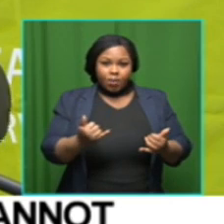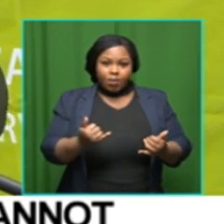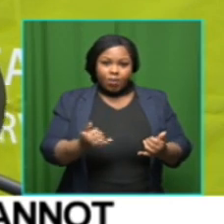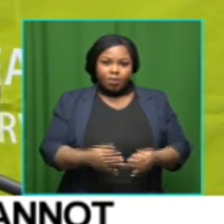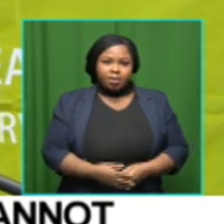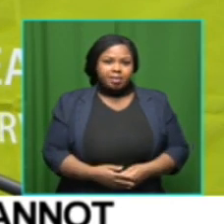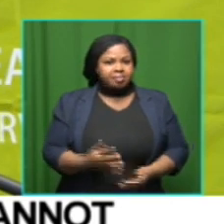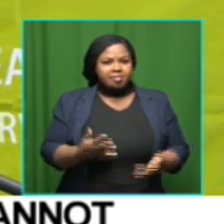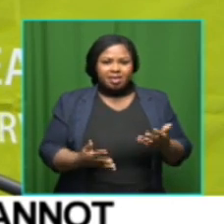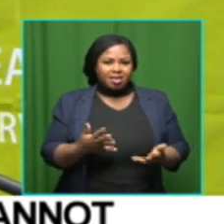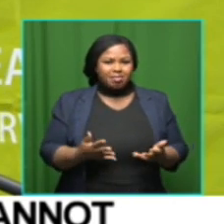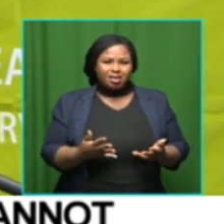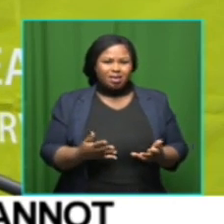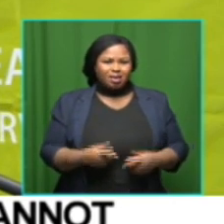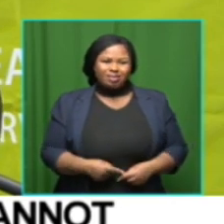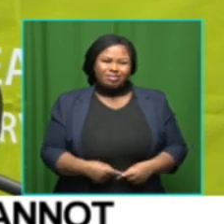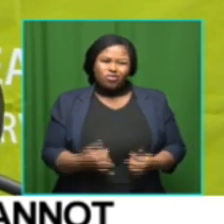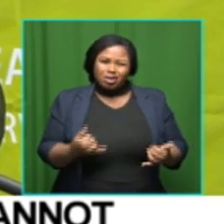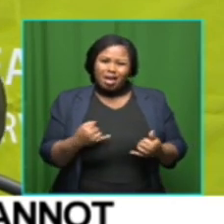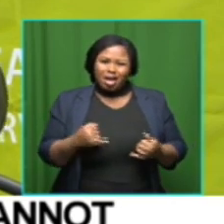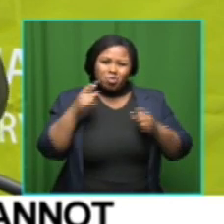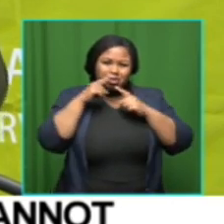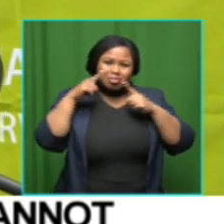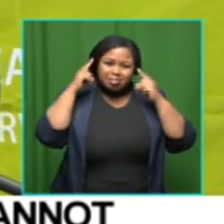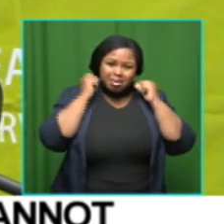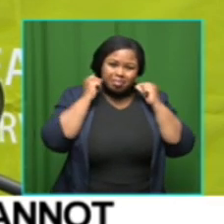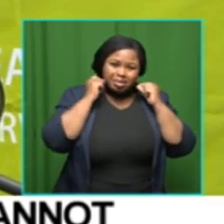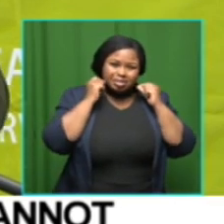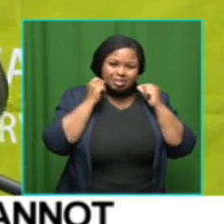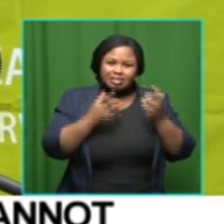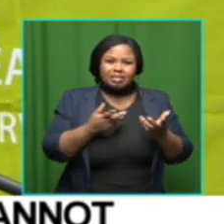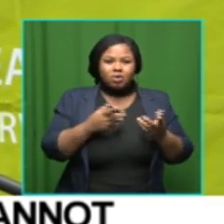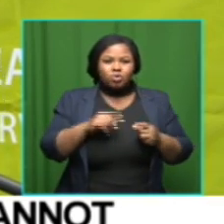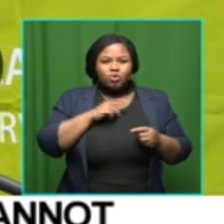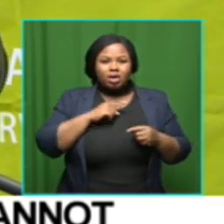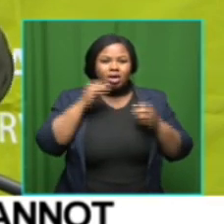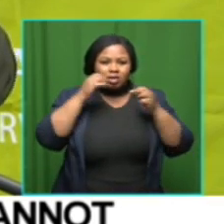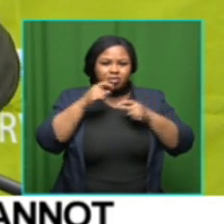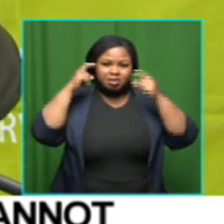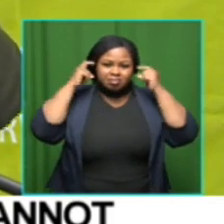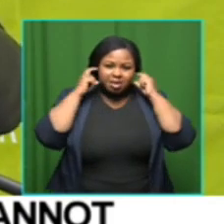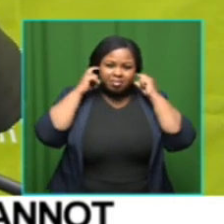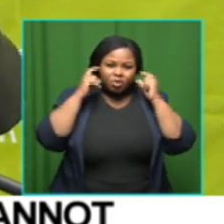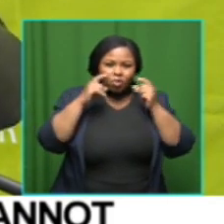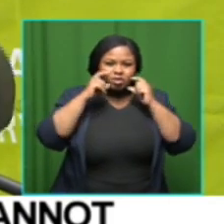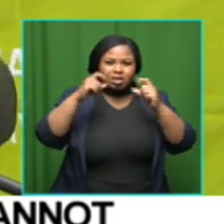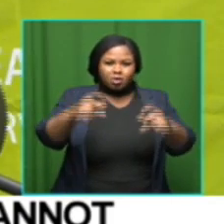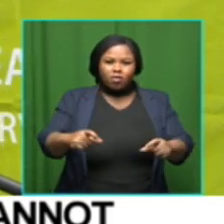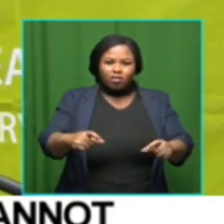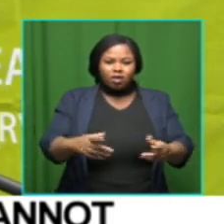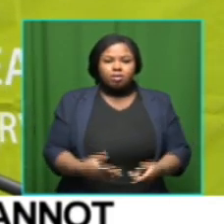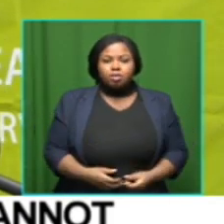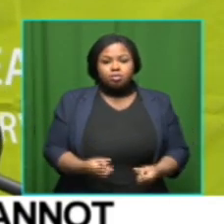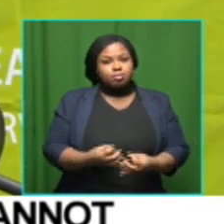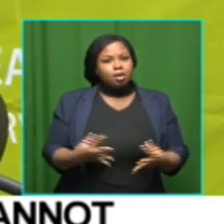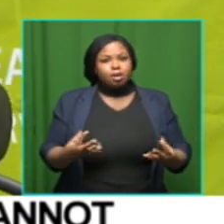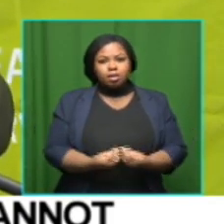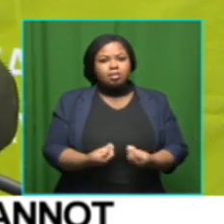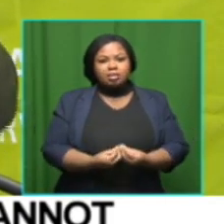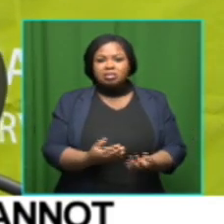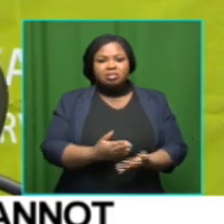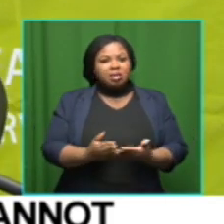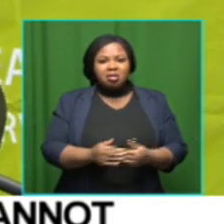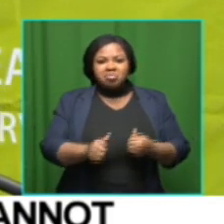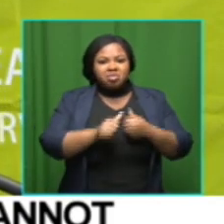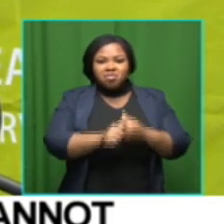they might not be that useful, because even how you take it out, how you take it on, there's a lot of things. So it might